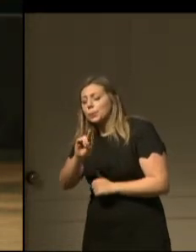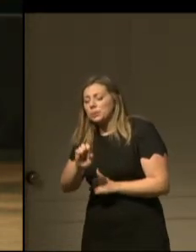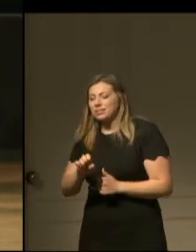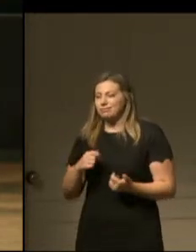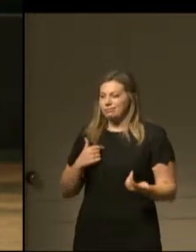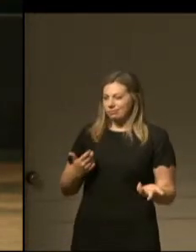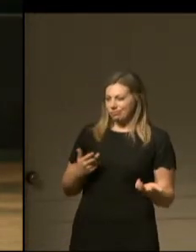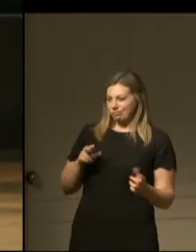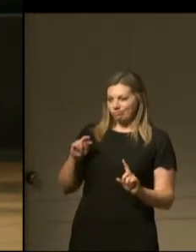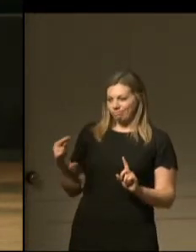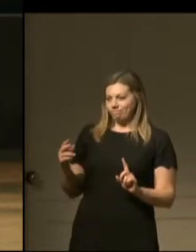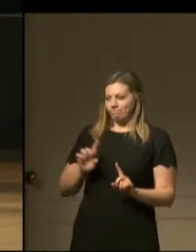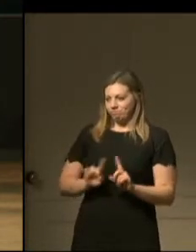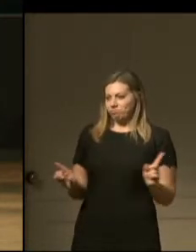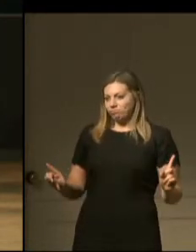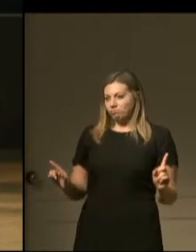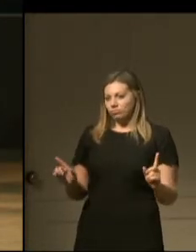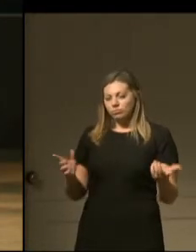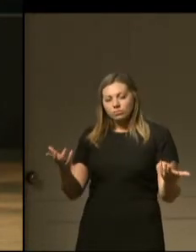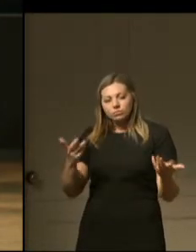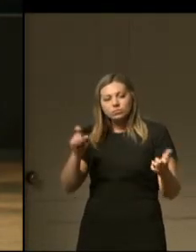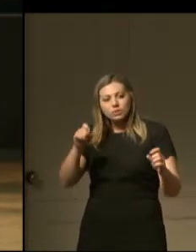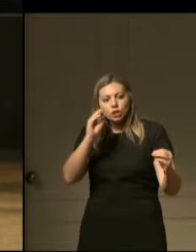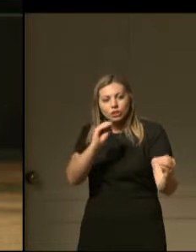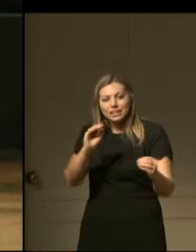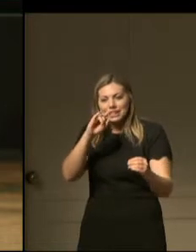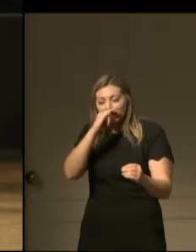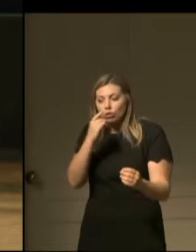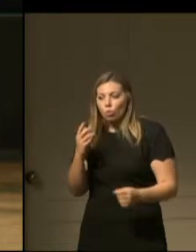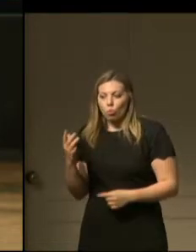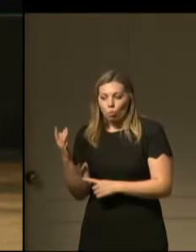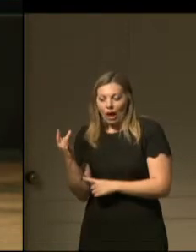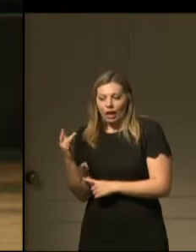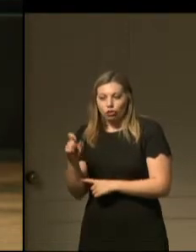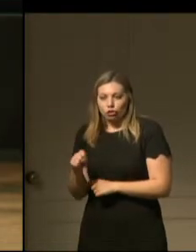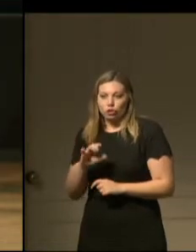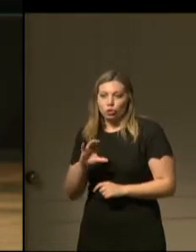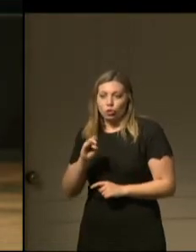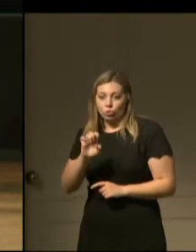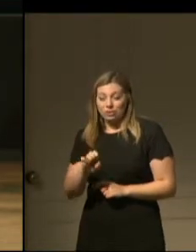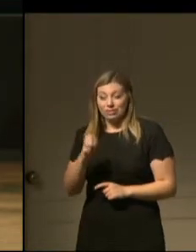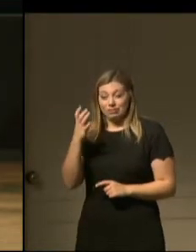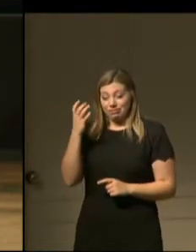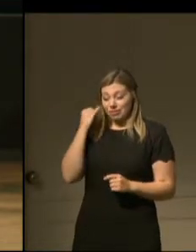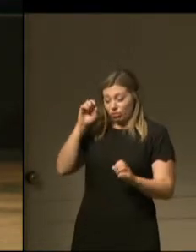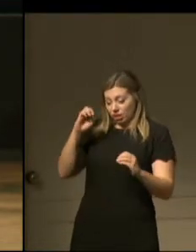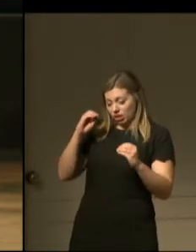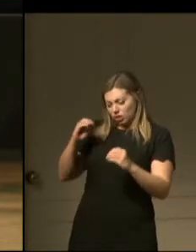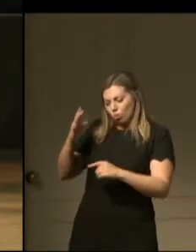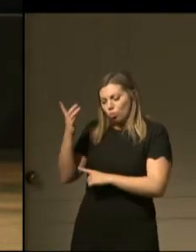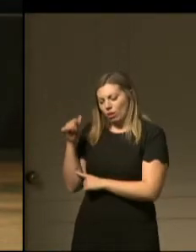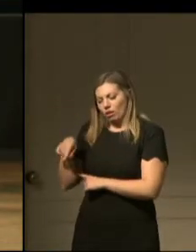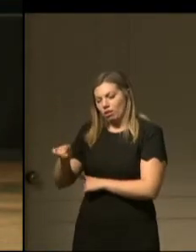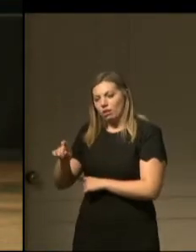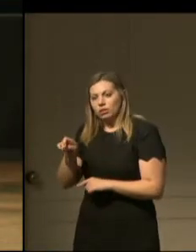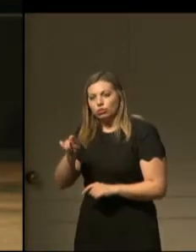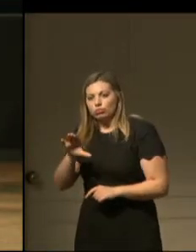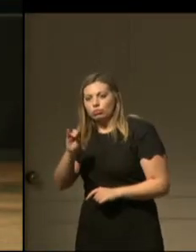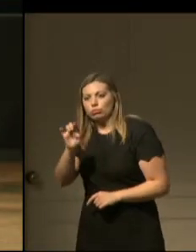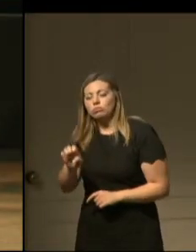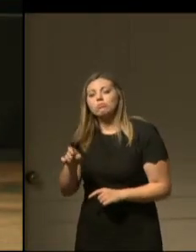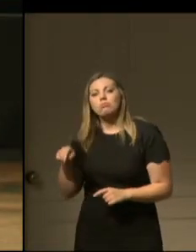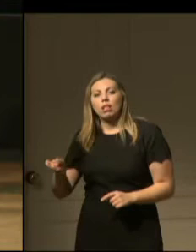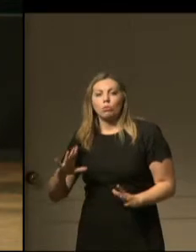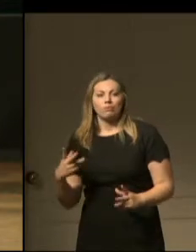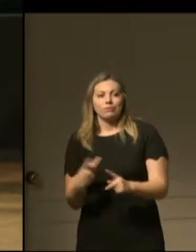I approach it from a very different perspective, which is we need to teach kids why to code. Because if we can teach them why they're coding, they'll figure out